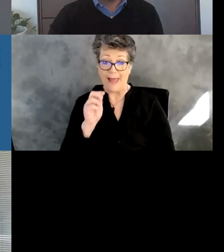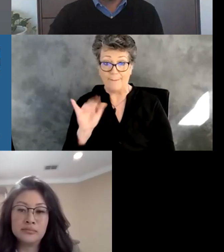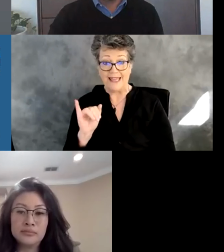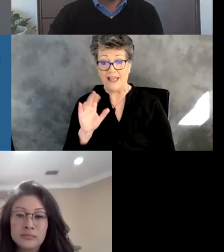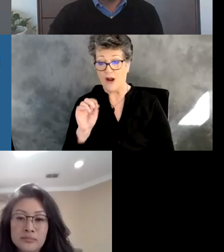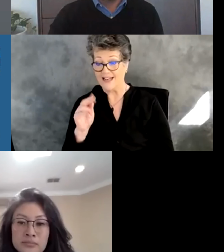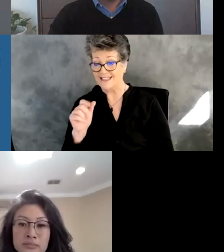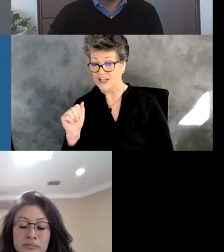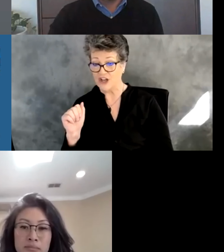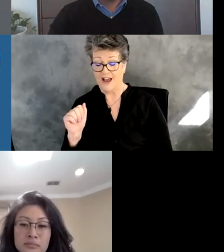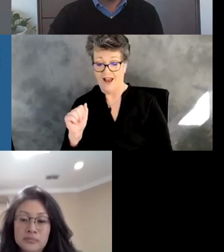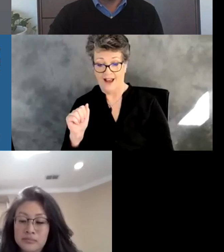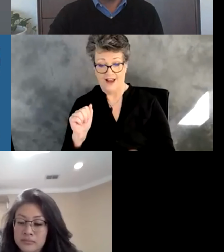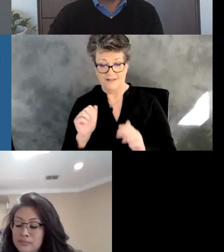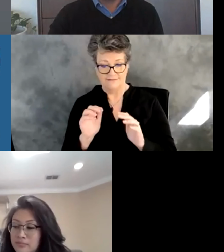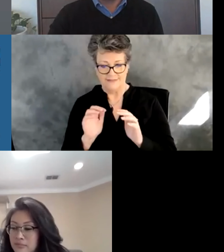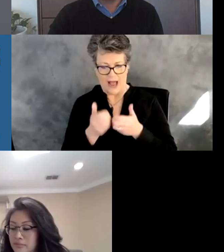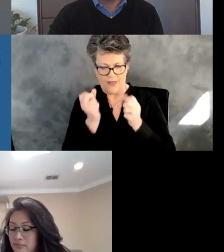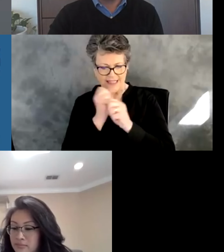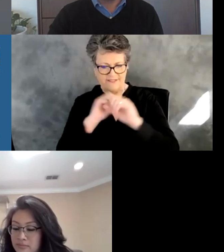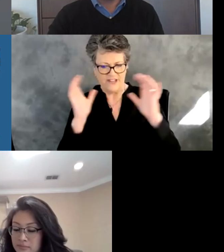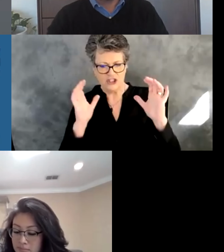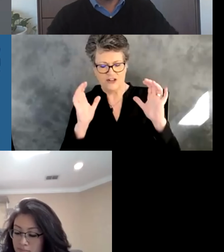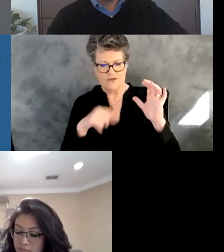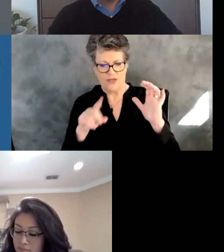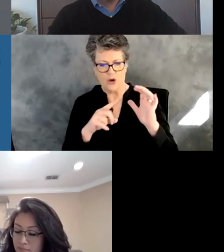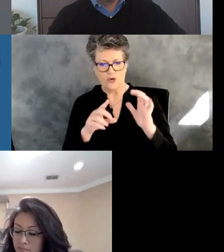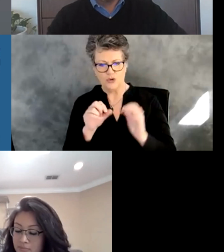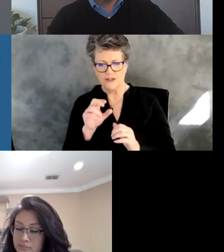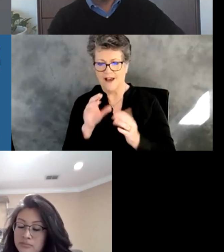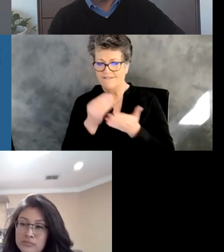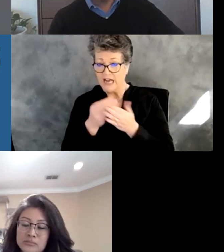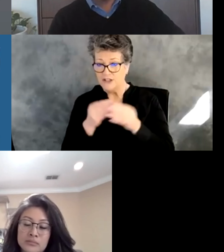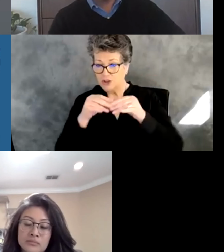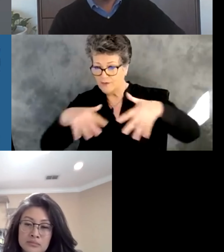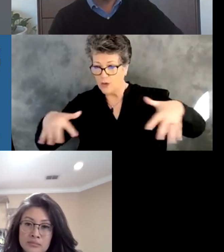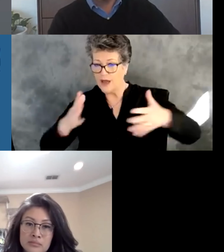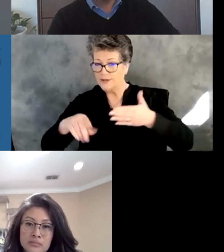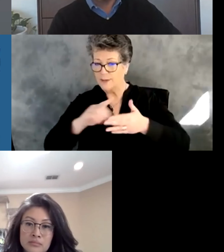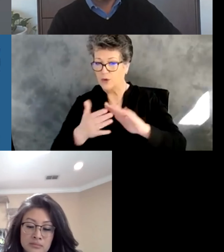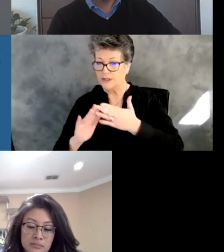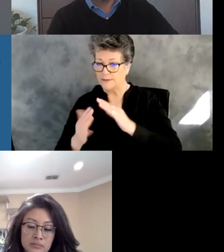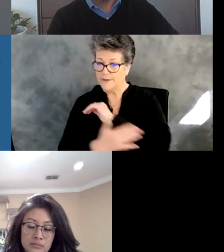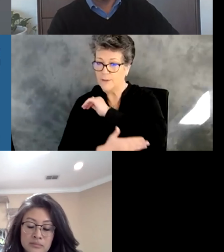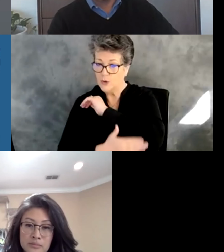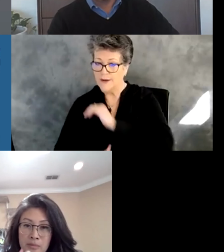hit on, how it's sort of envisioned for those funds to flow down to some of those community